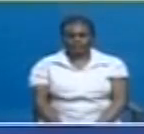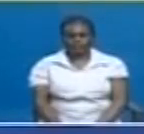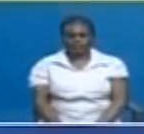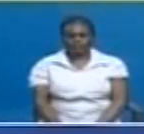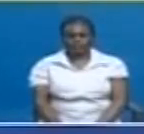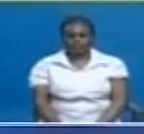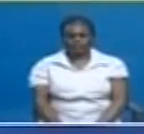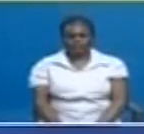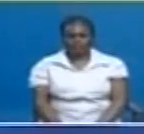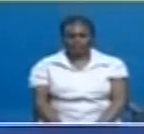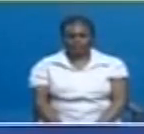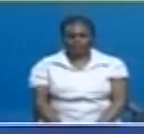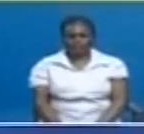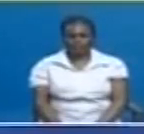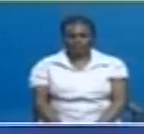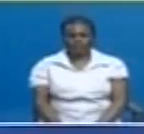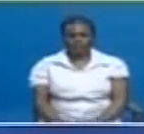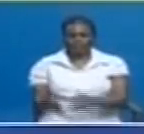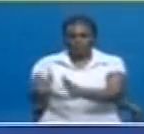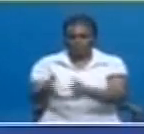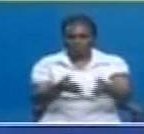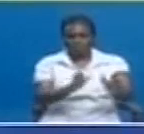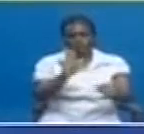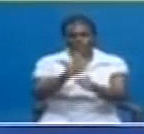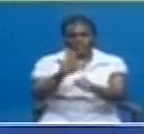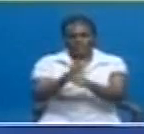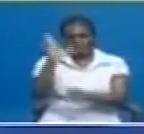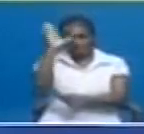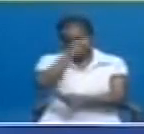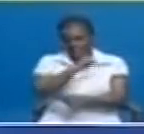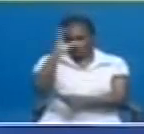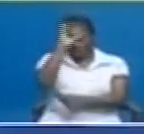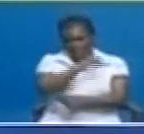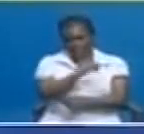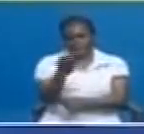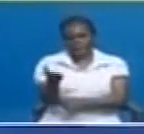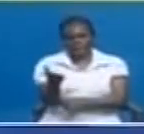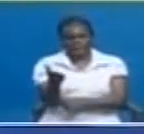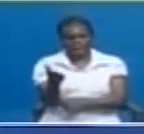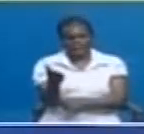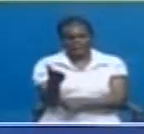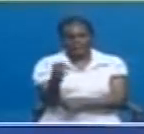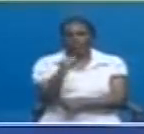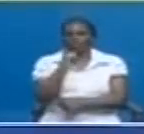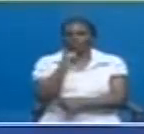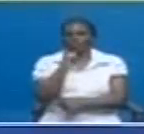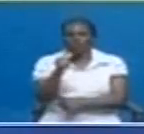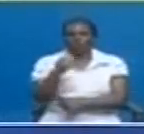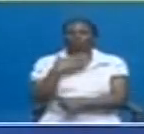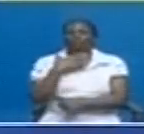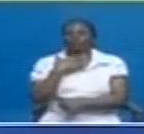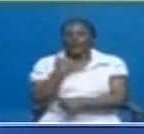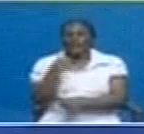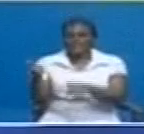Tumekosa nafasi nyingi sana ambazo ungekuwa tumemaliza mchezo mapema. Kwa hivyo sio ati tulikuwa tunataka